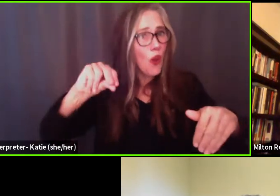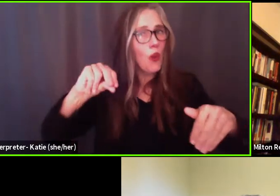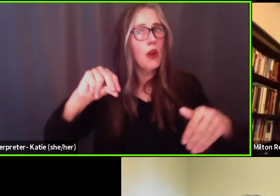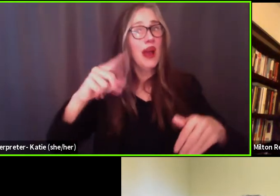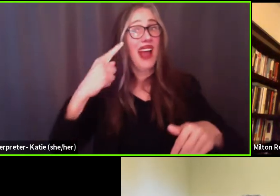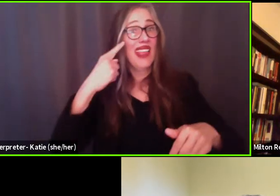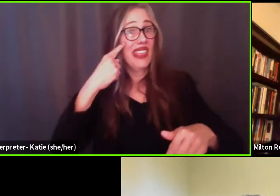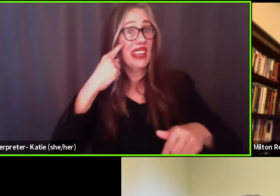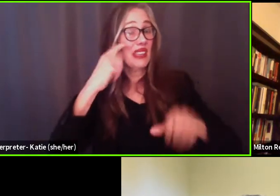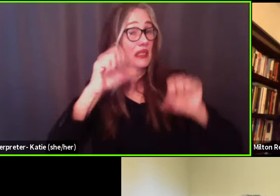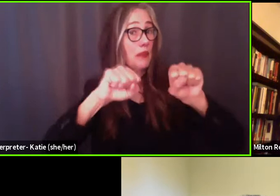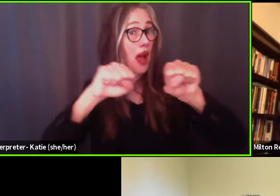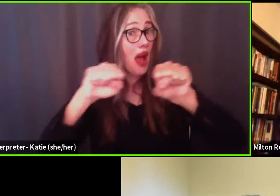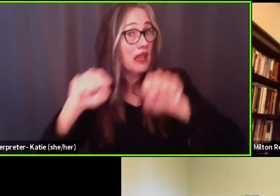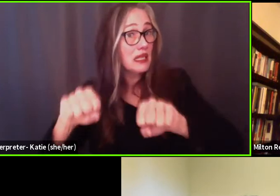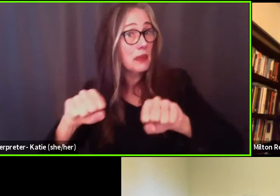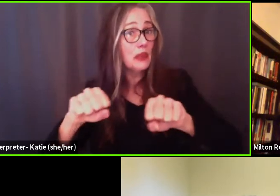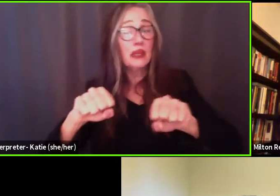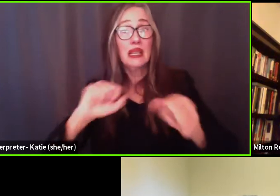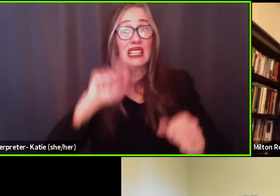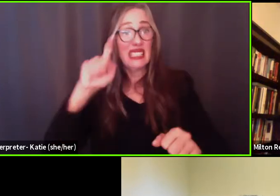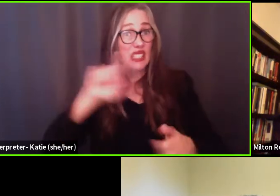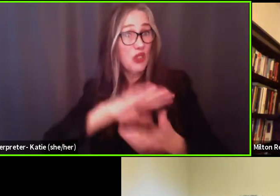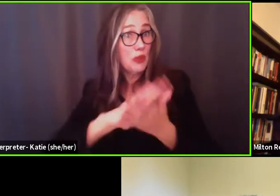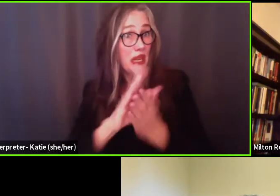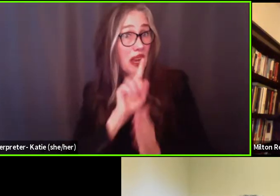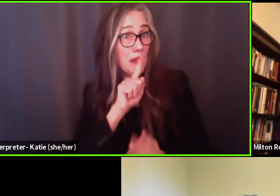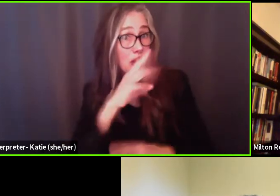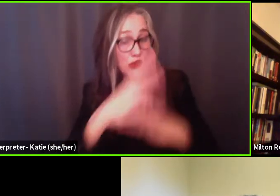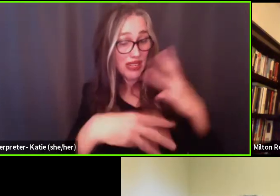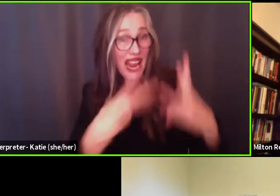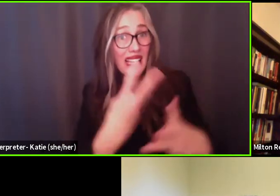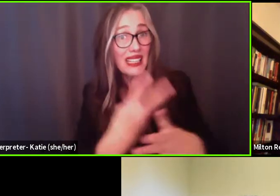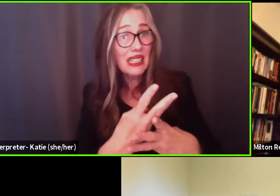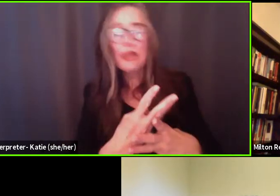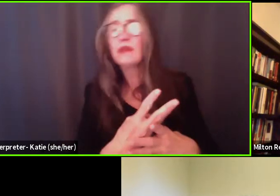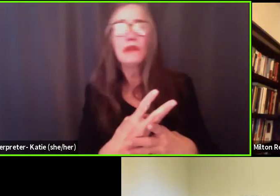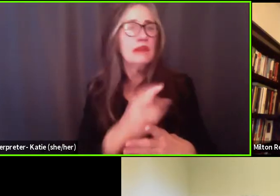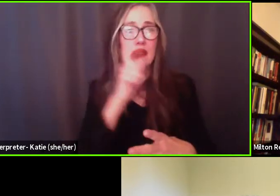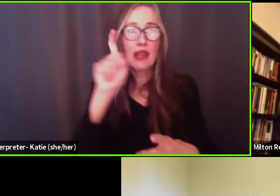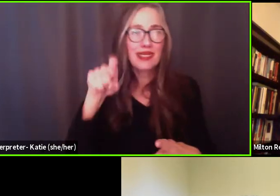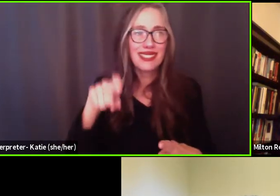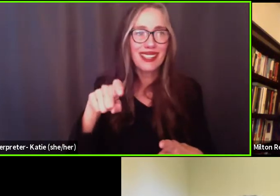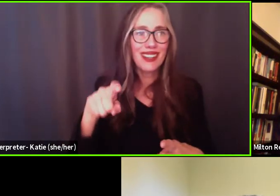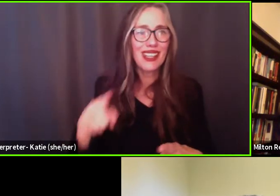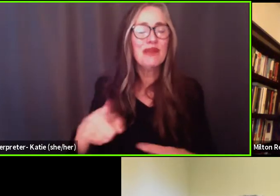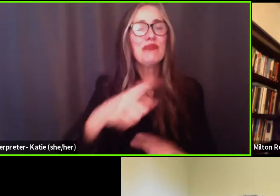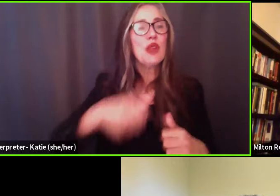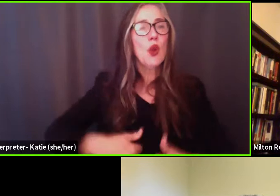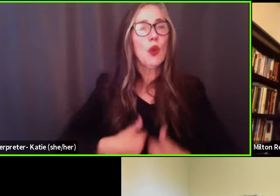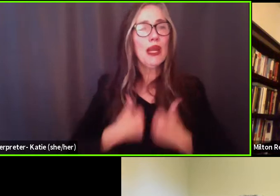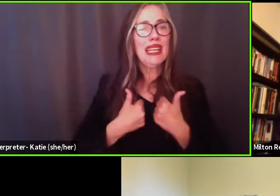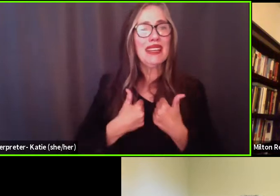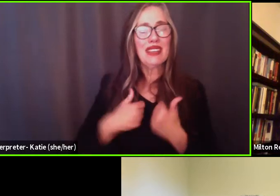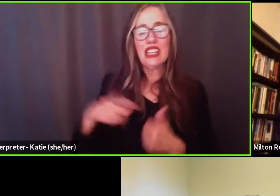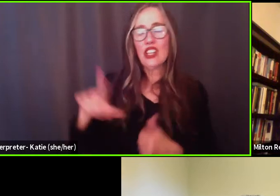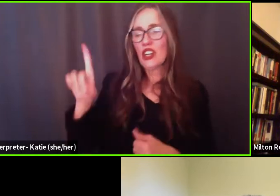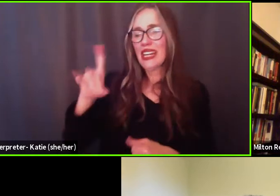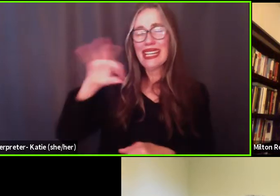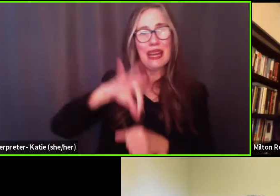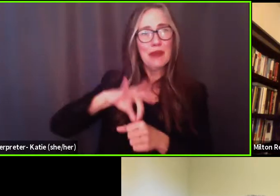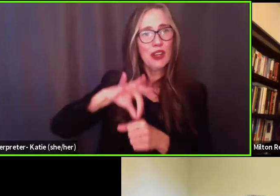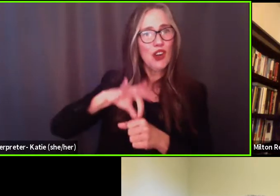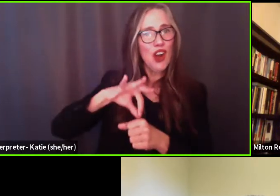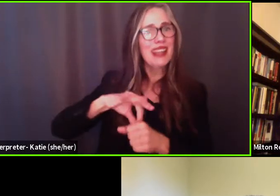has to manifest as part of our realities you know we live in a democratic society um as much as many researchers want to